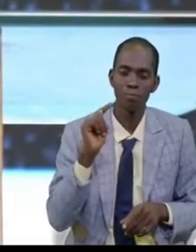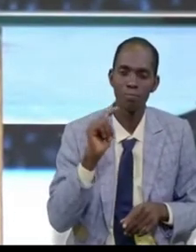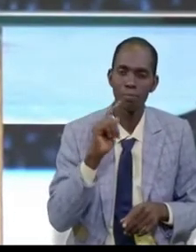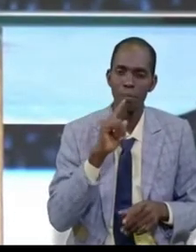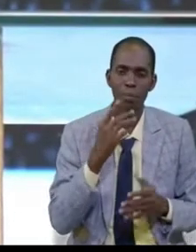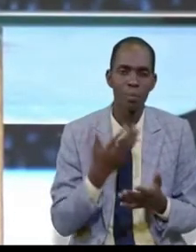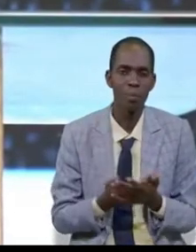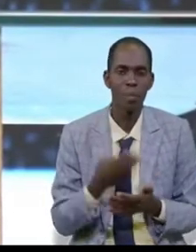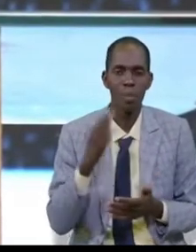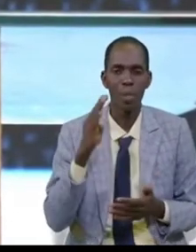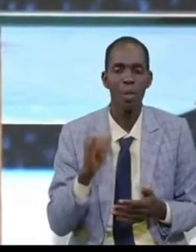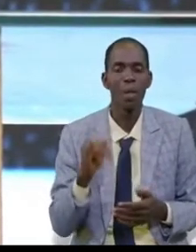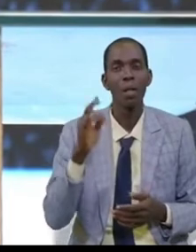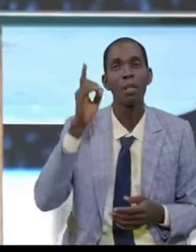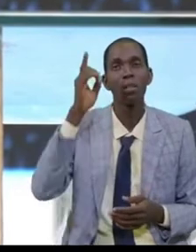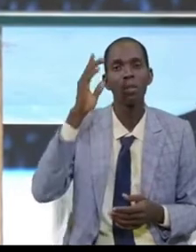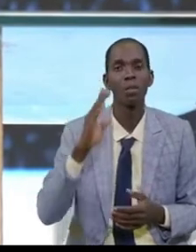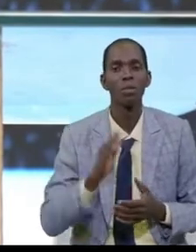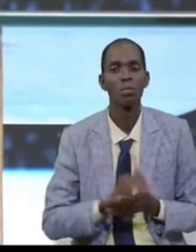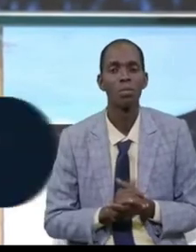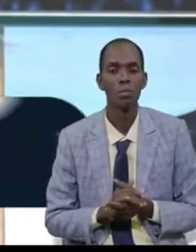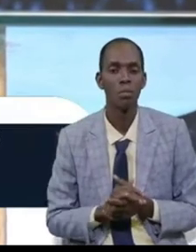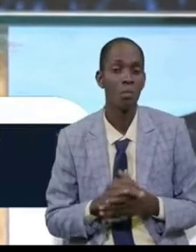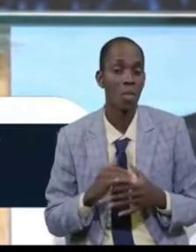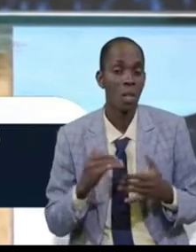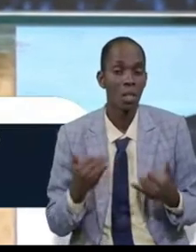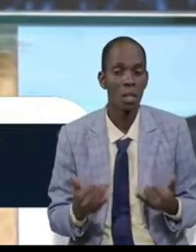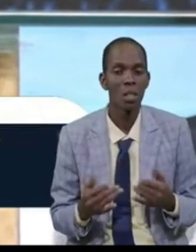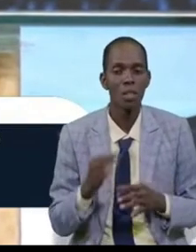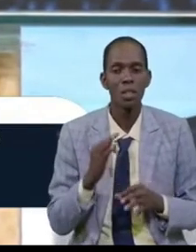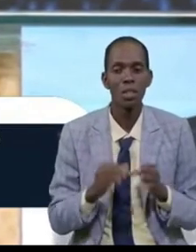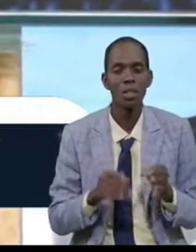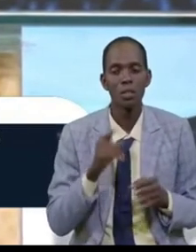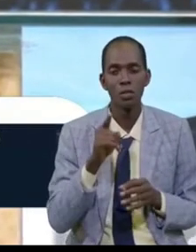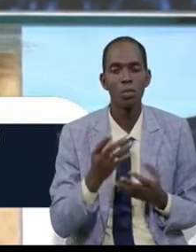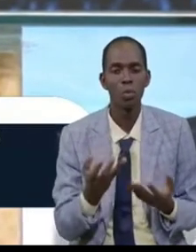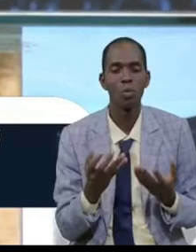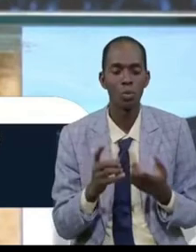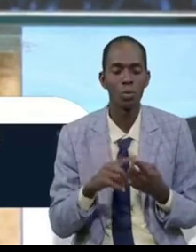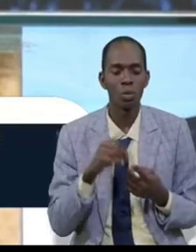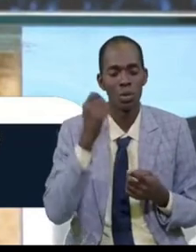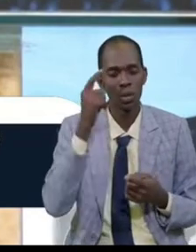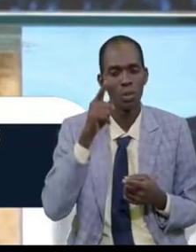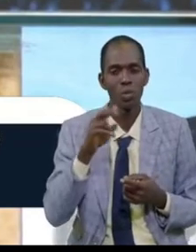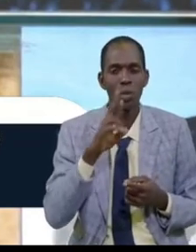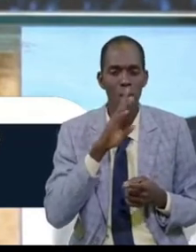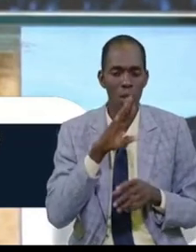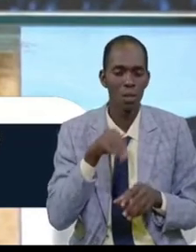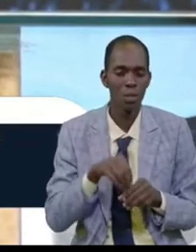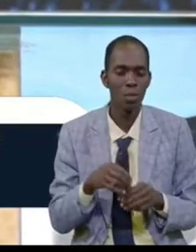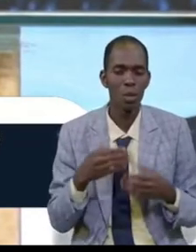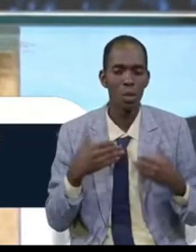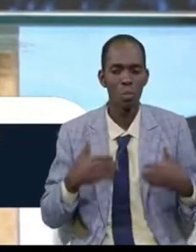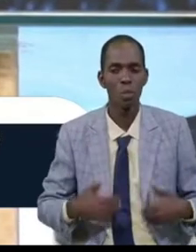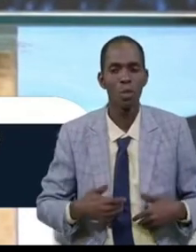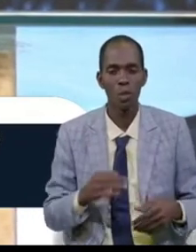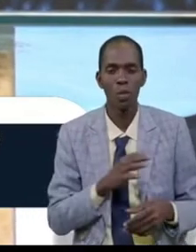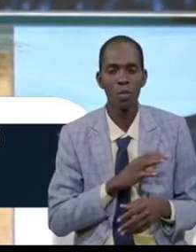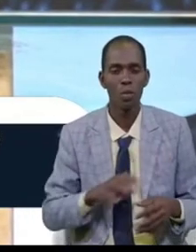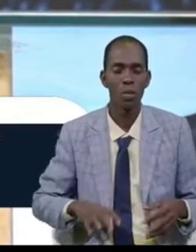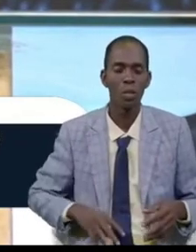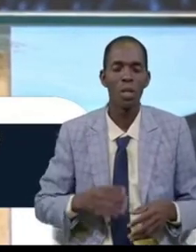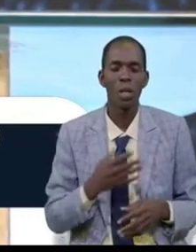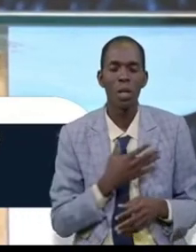by God. Now, you need to understand, you are part of the body of Christ, and the Lord has